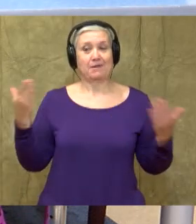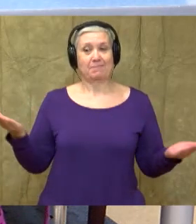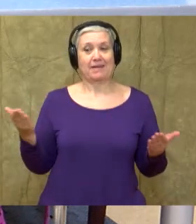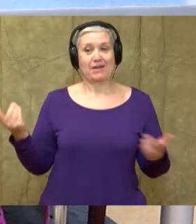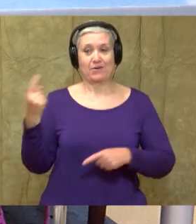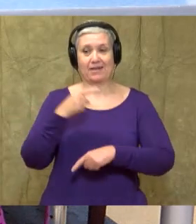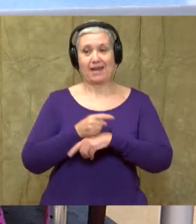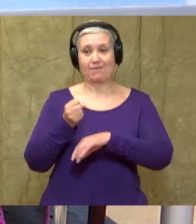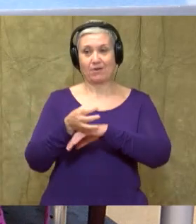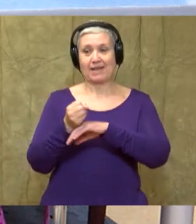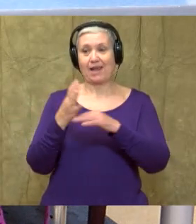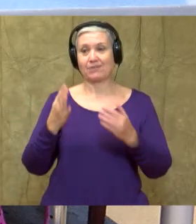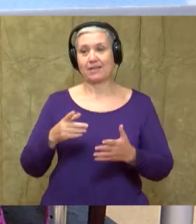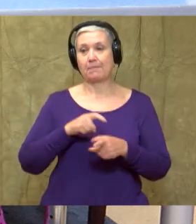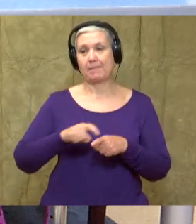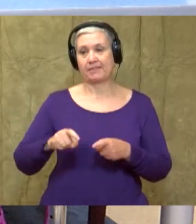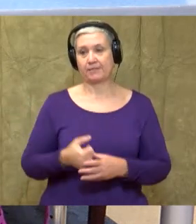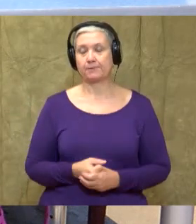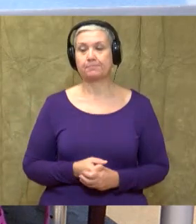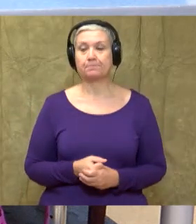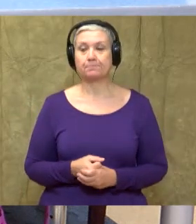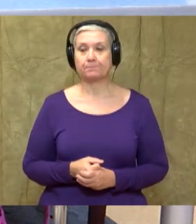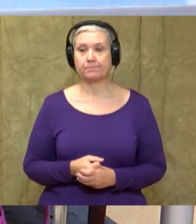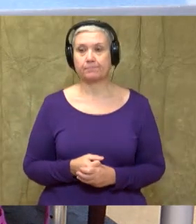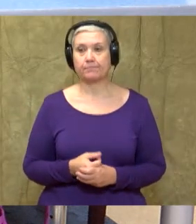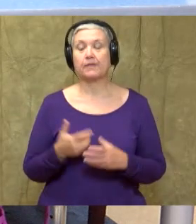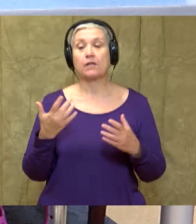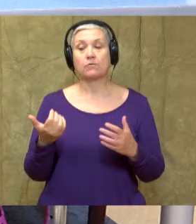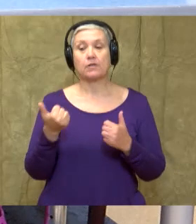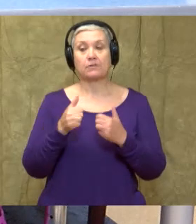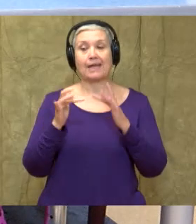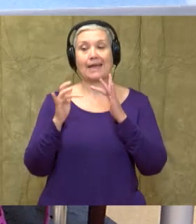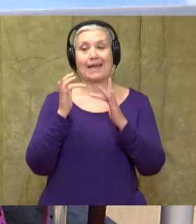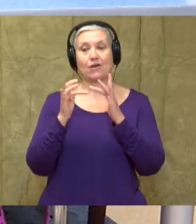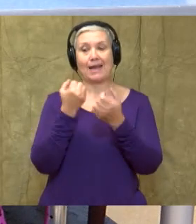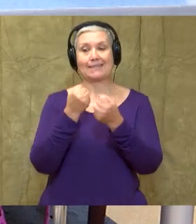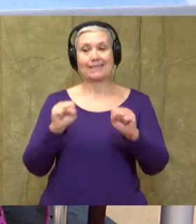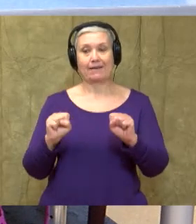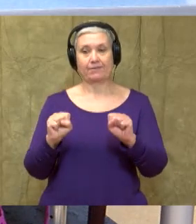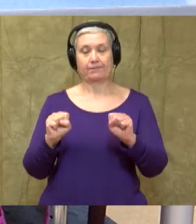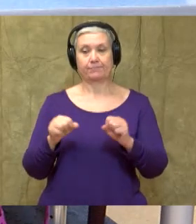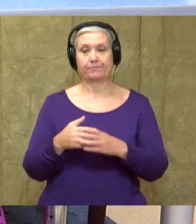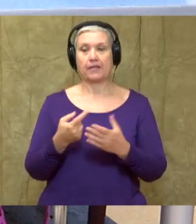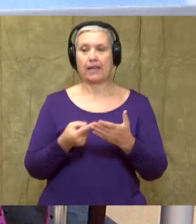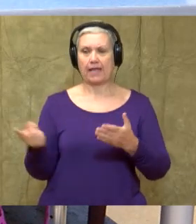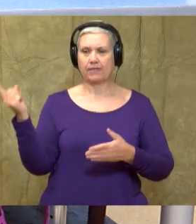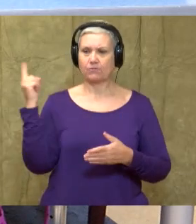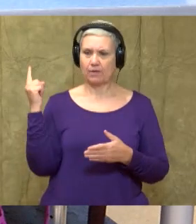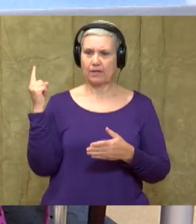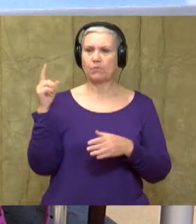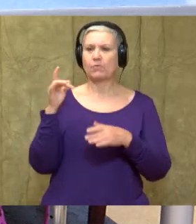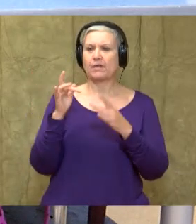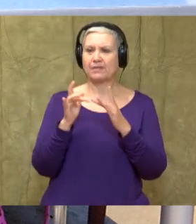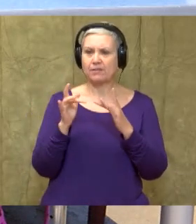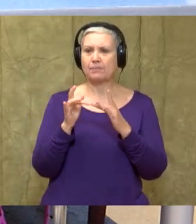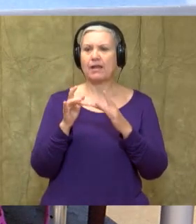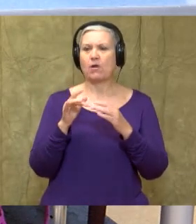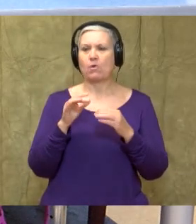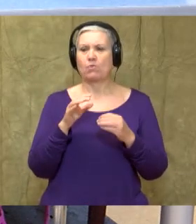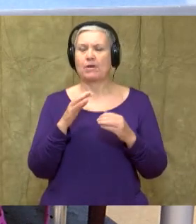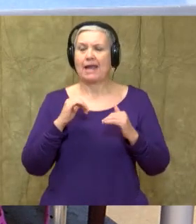message. Today's lesson, we're going to touch on internet safety. On last week, we touched on coping